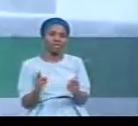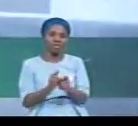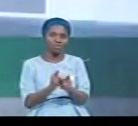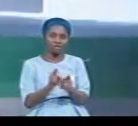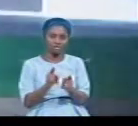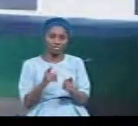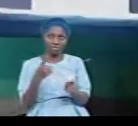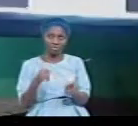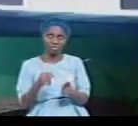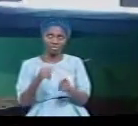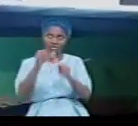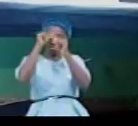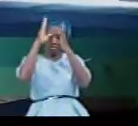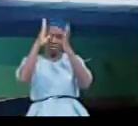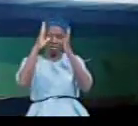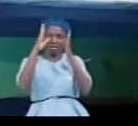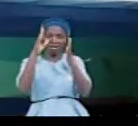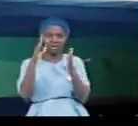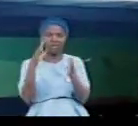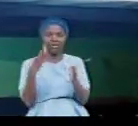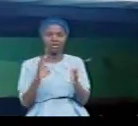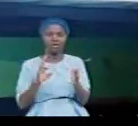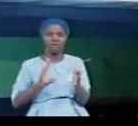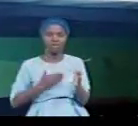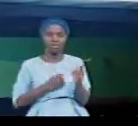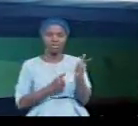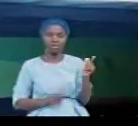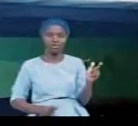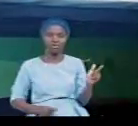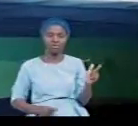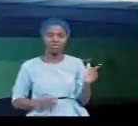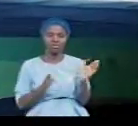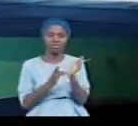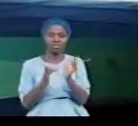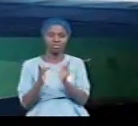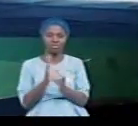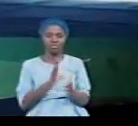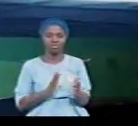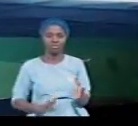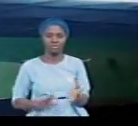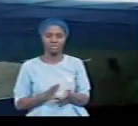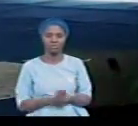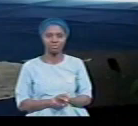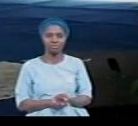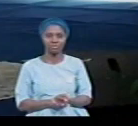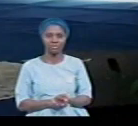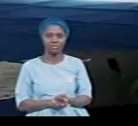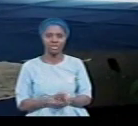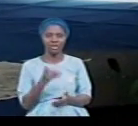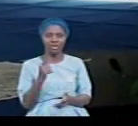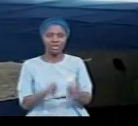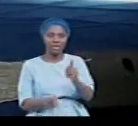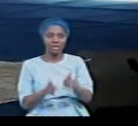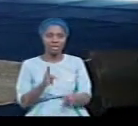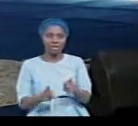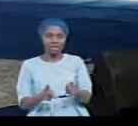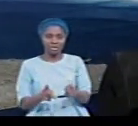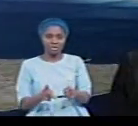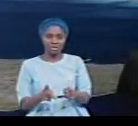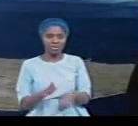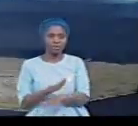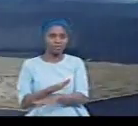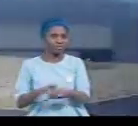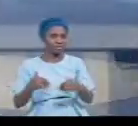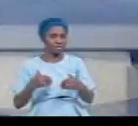Father of our Lord Jesus Christ. The people don't have the same mind.